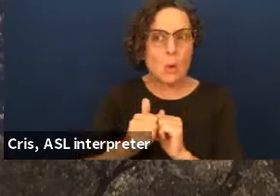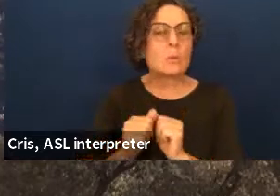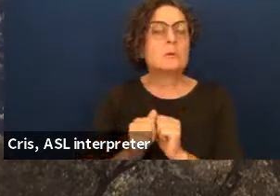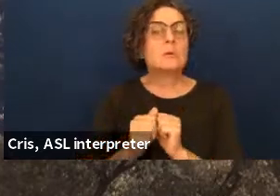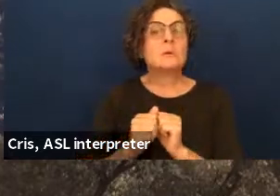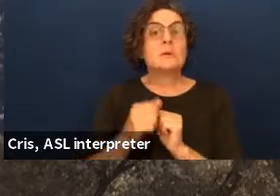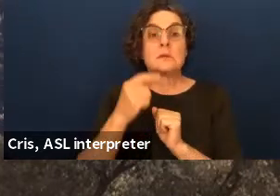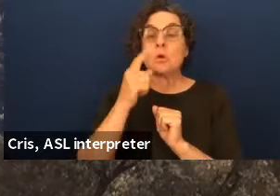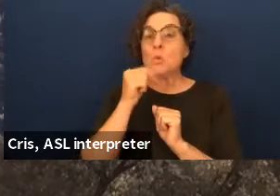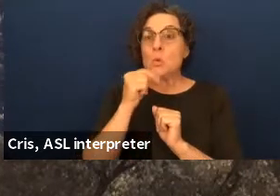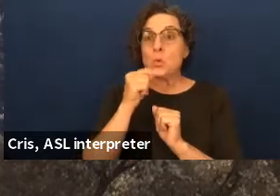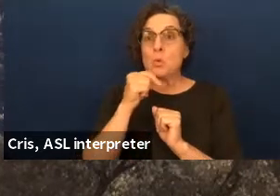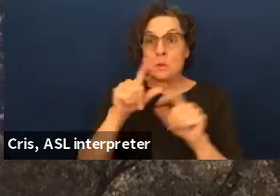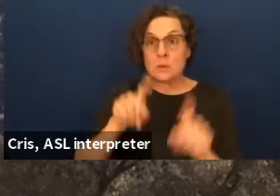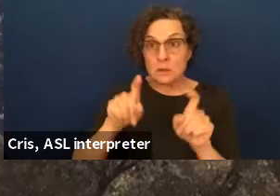professional.